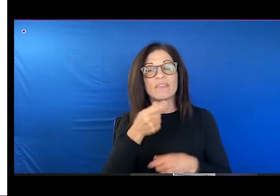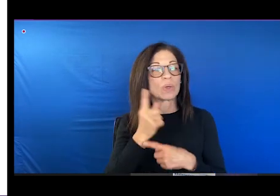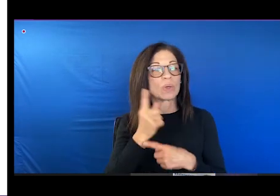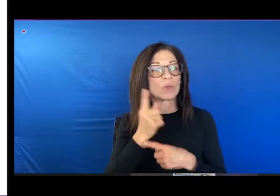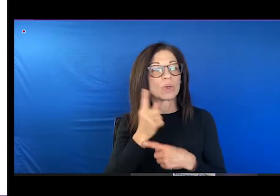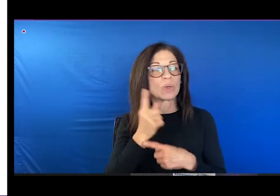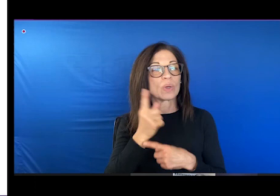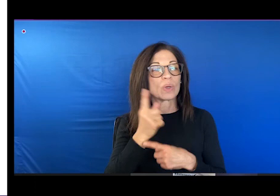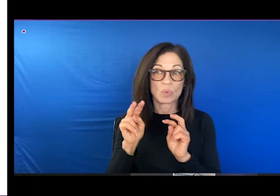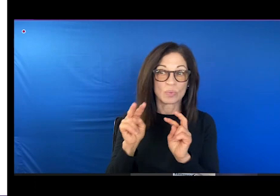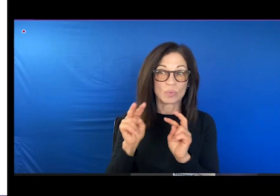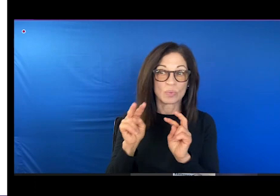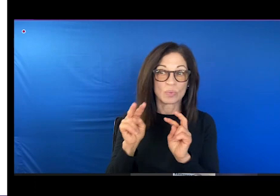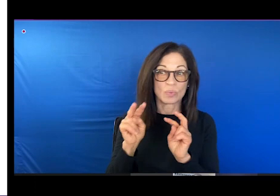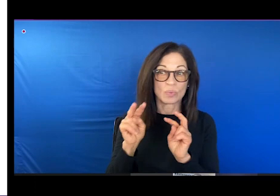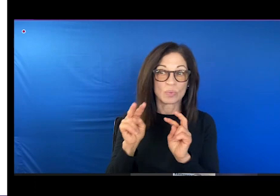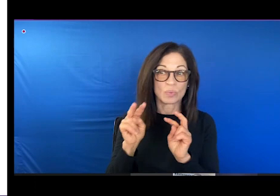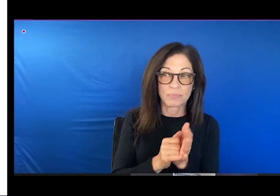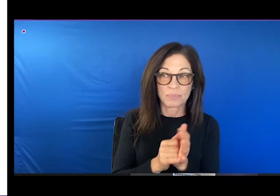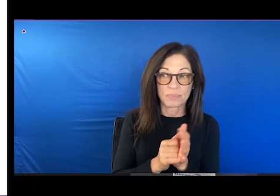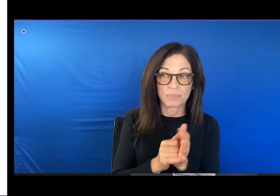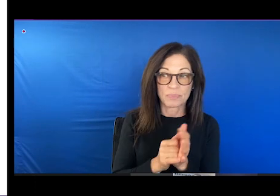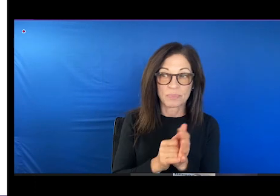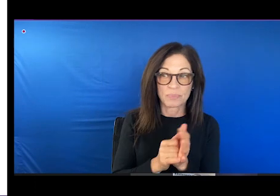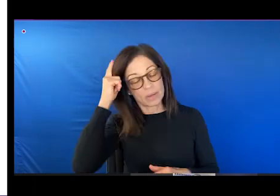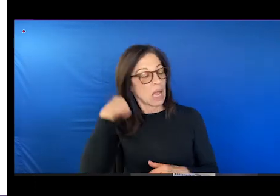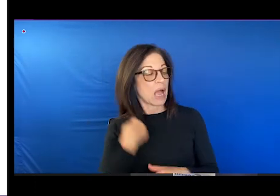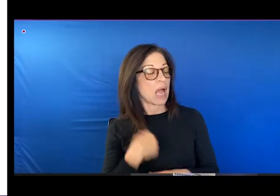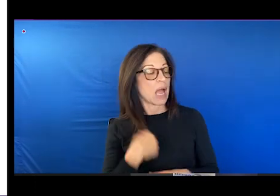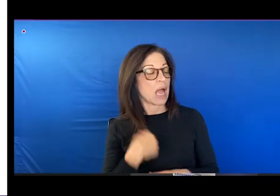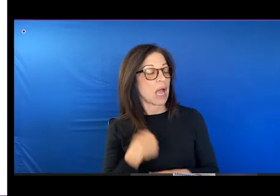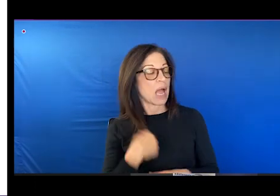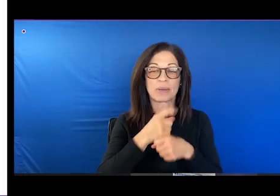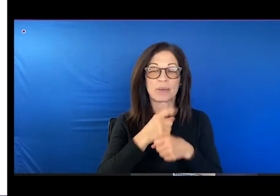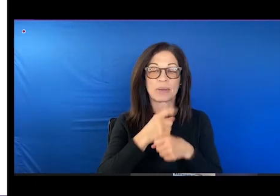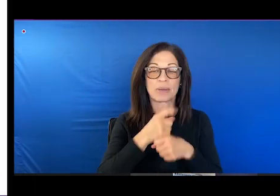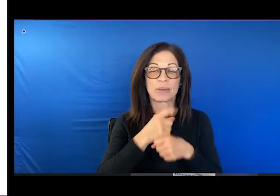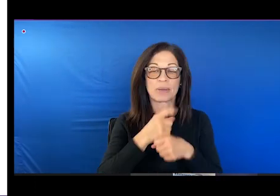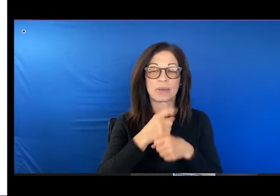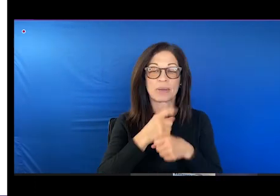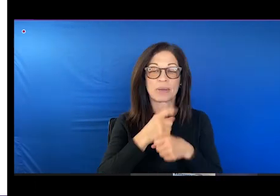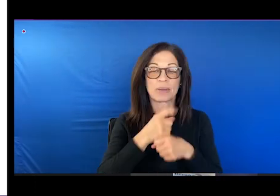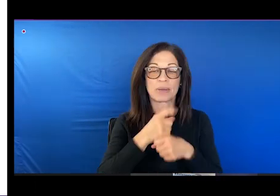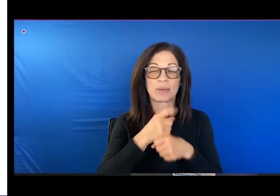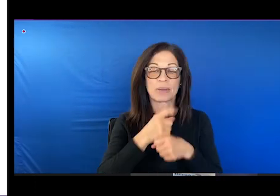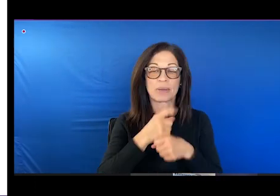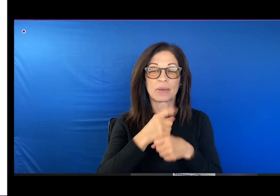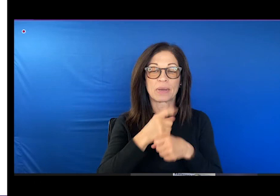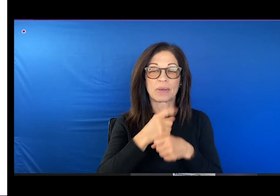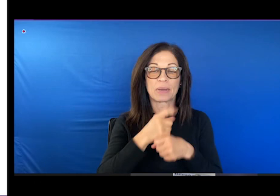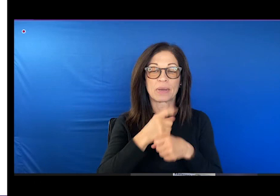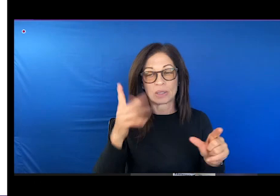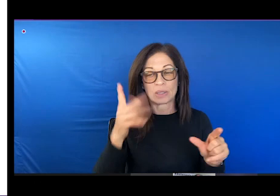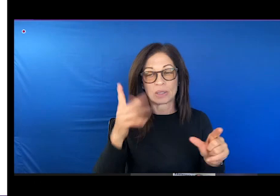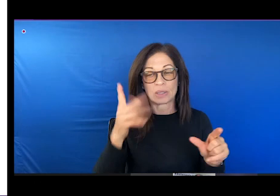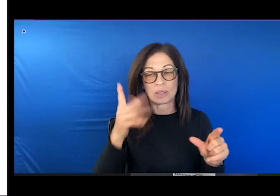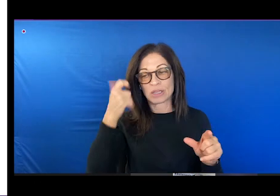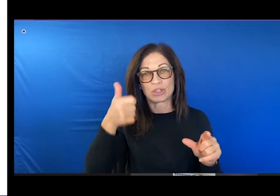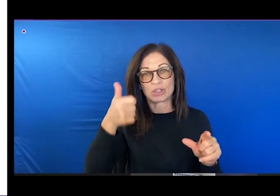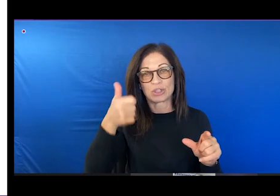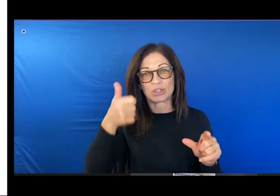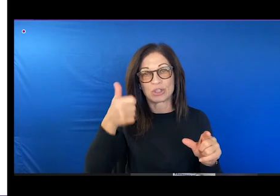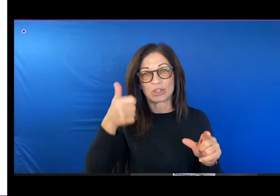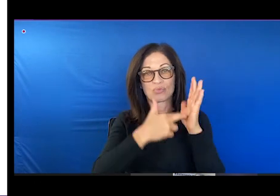in just a few days. So keep your eyes out and for that detail. We'll make sure that we send a tweet and we'll let you know when,